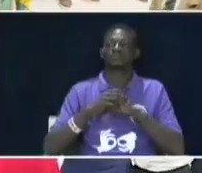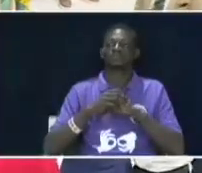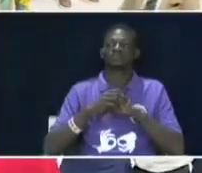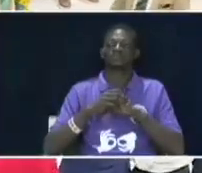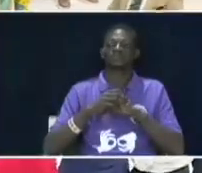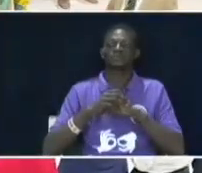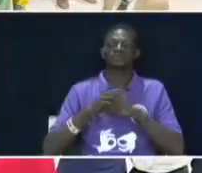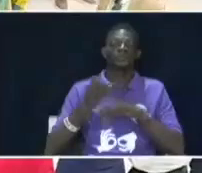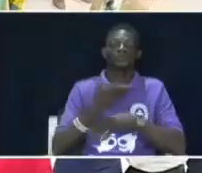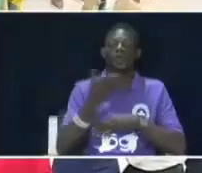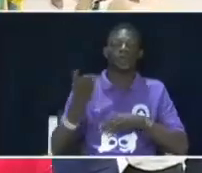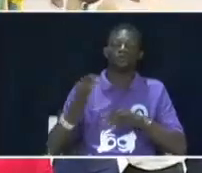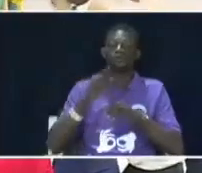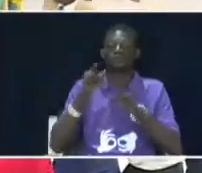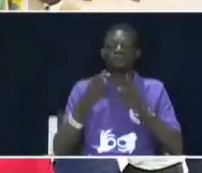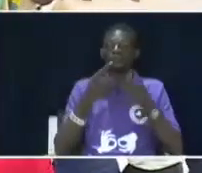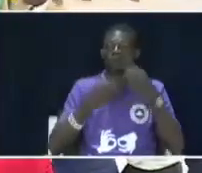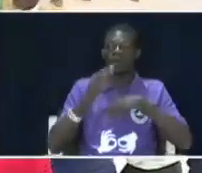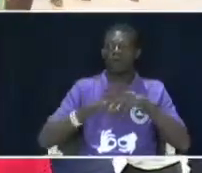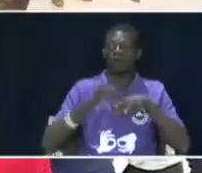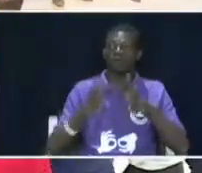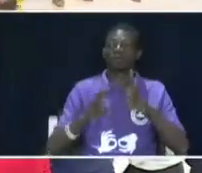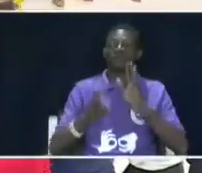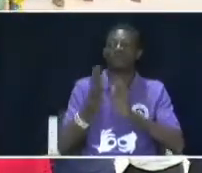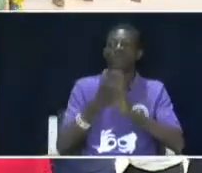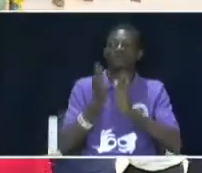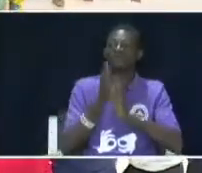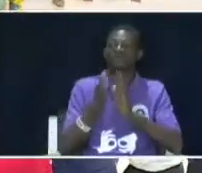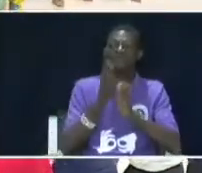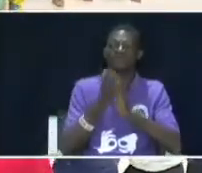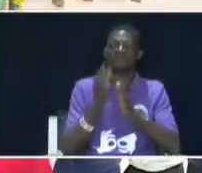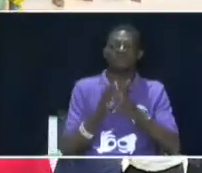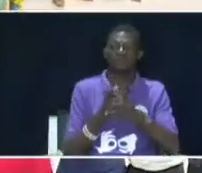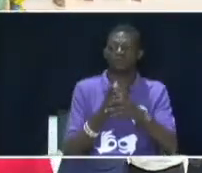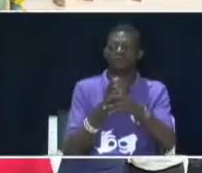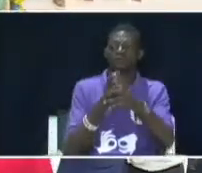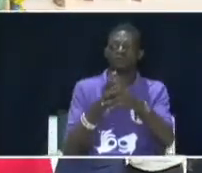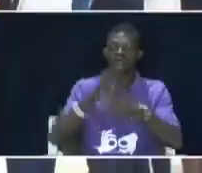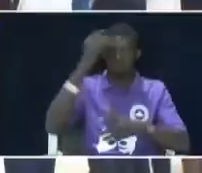Those of you on the way, hurry up. Hurry up.